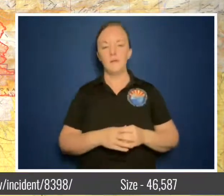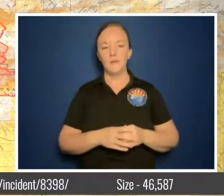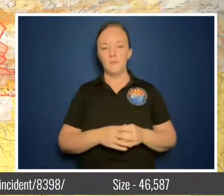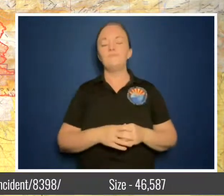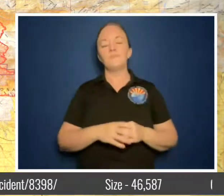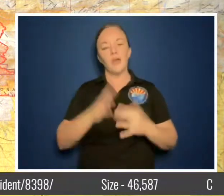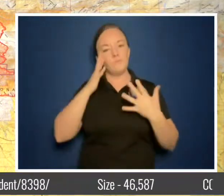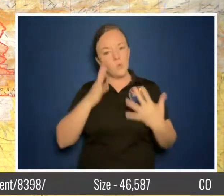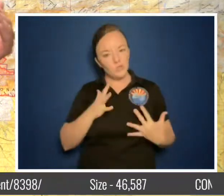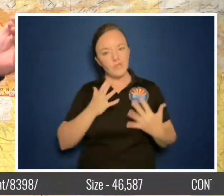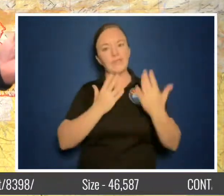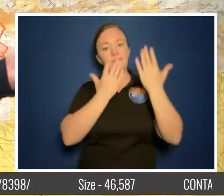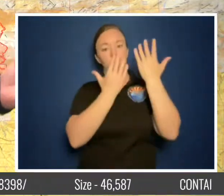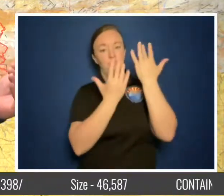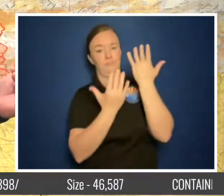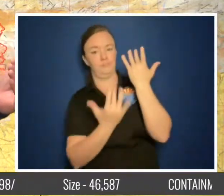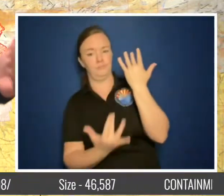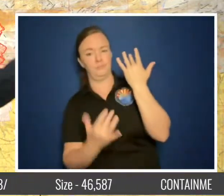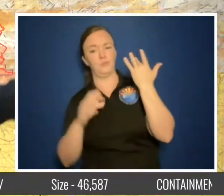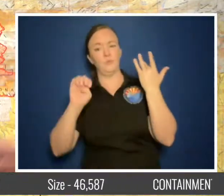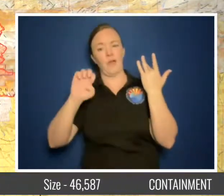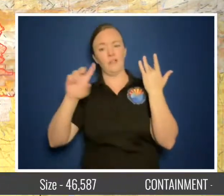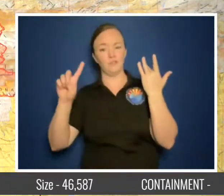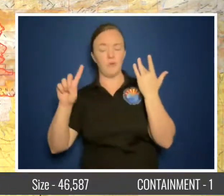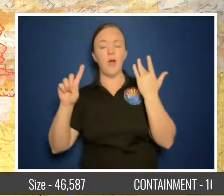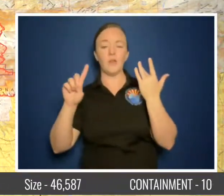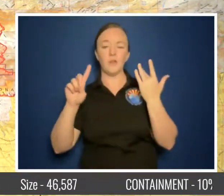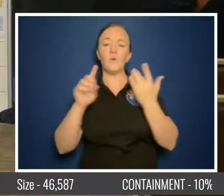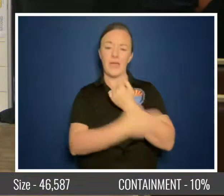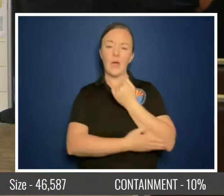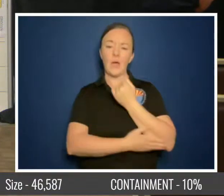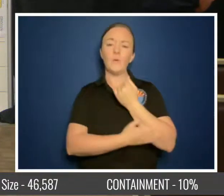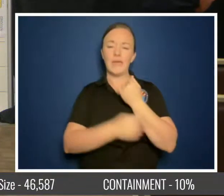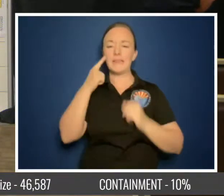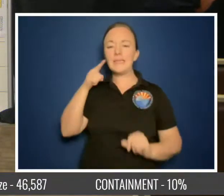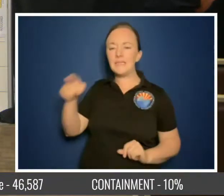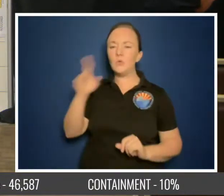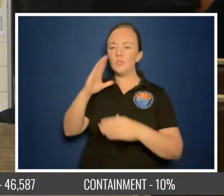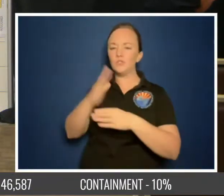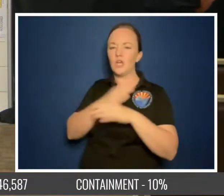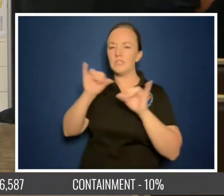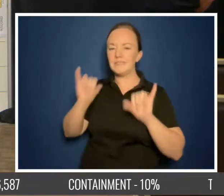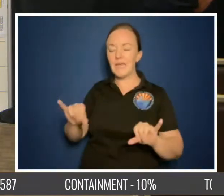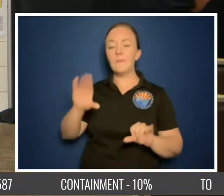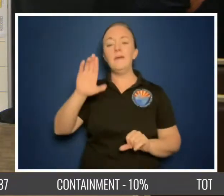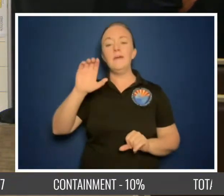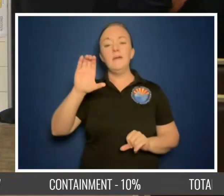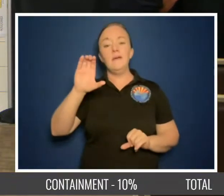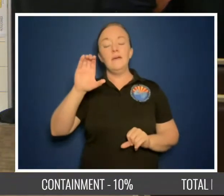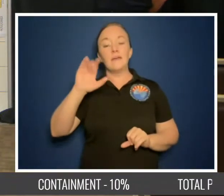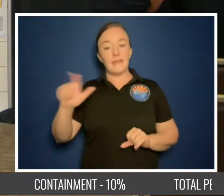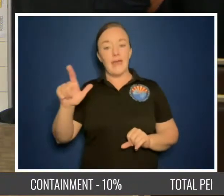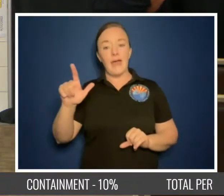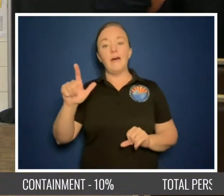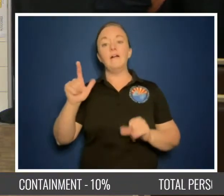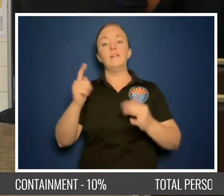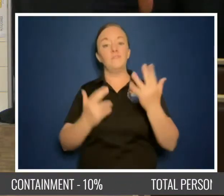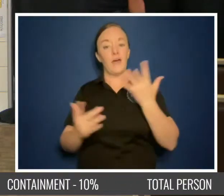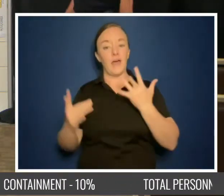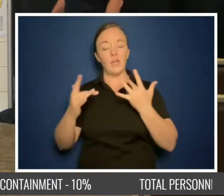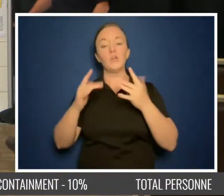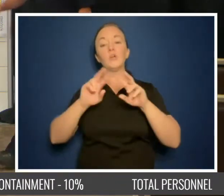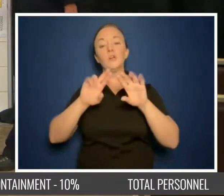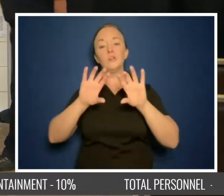I think my partner will share the same philosophy, and I want to introduce the CAL FIRE Unit Chief for the Amador El Dorado Unit, Mike